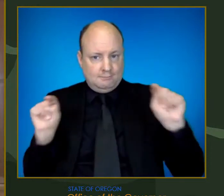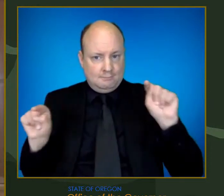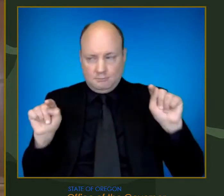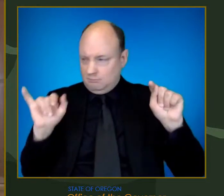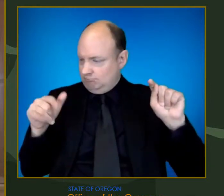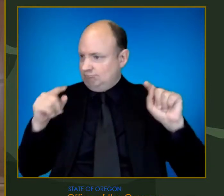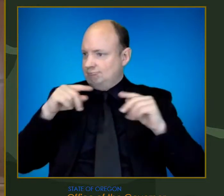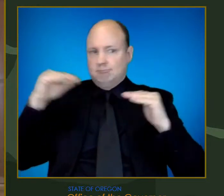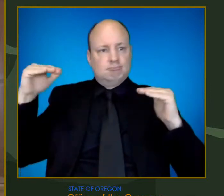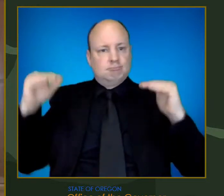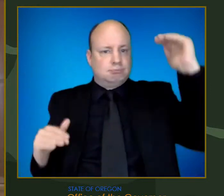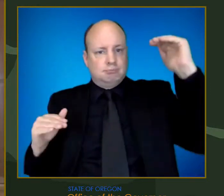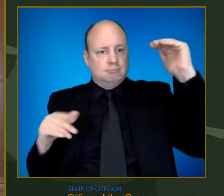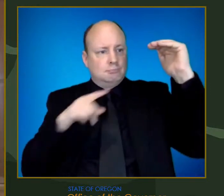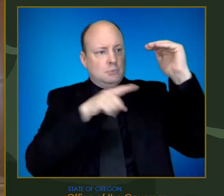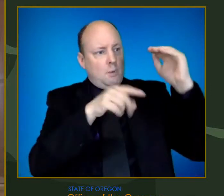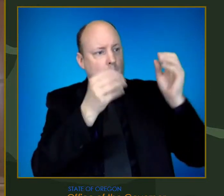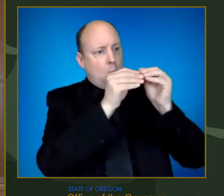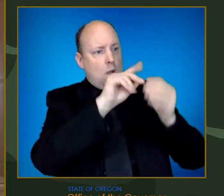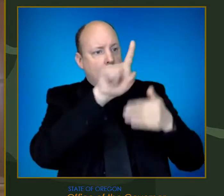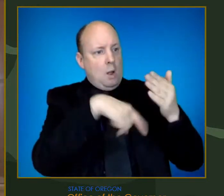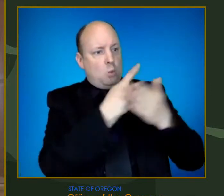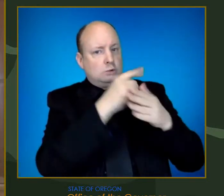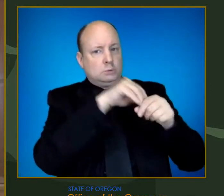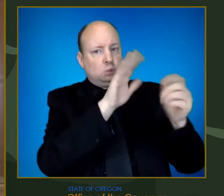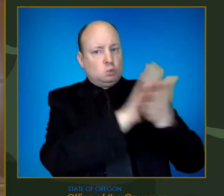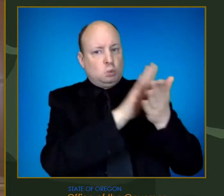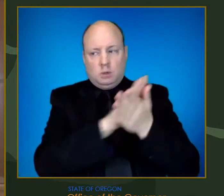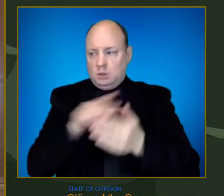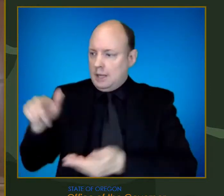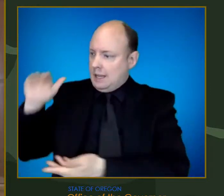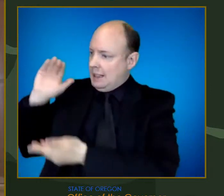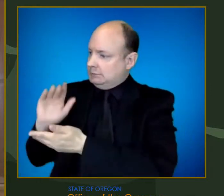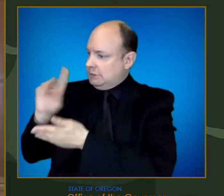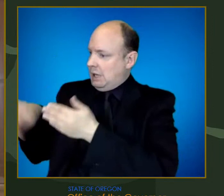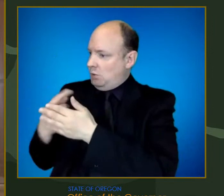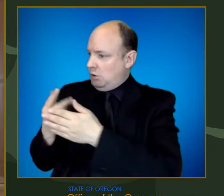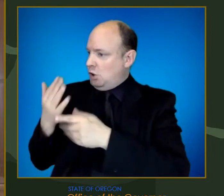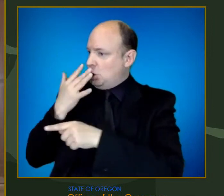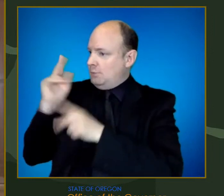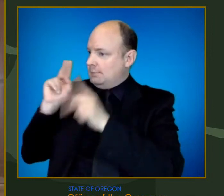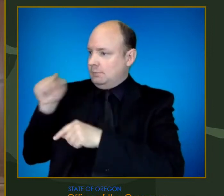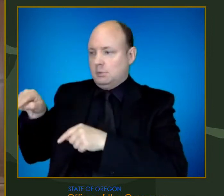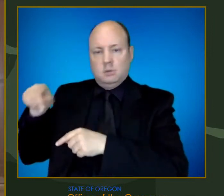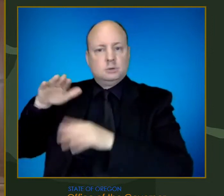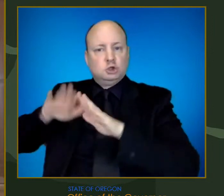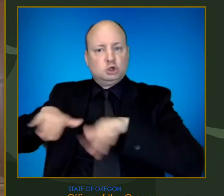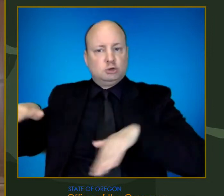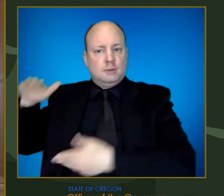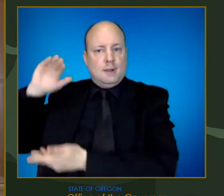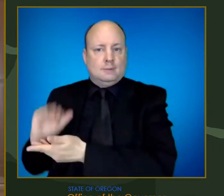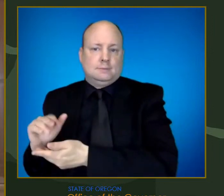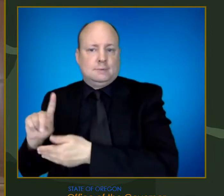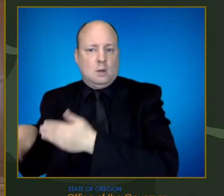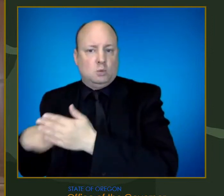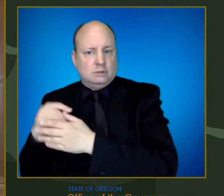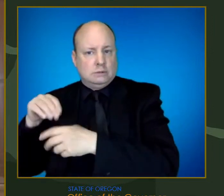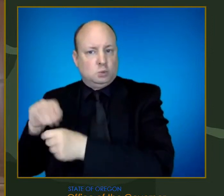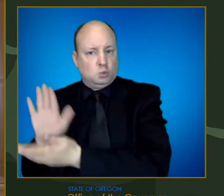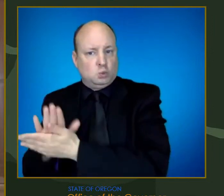that with precautions in place, there's extremely limited transmission in schools, do you have any plans to join Governors Charlie Baker